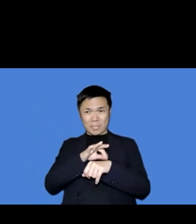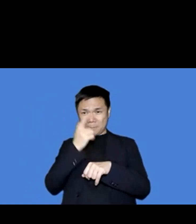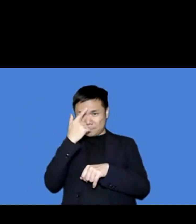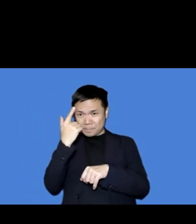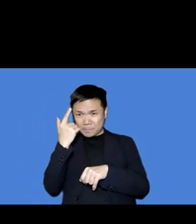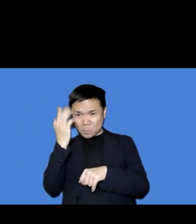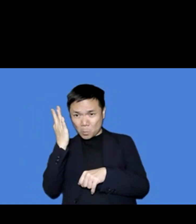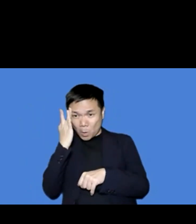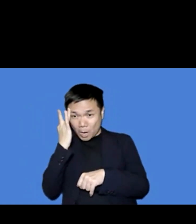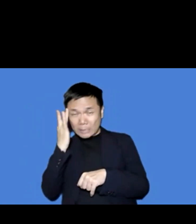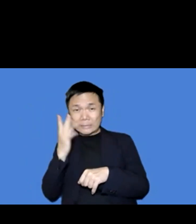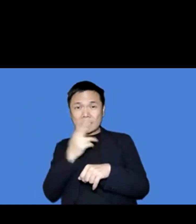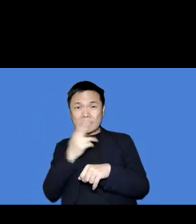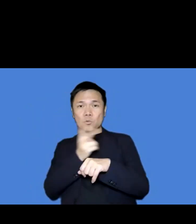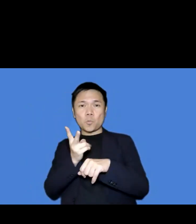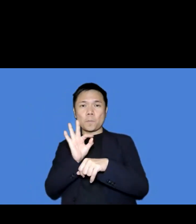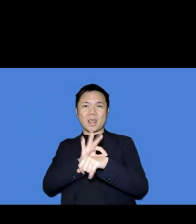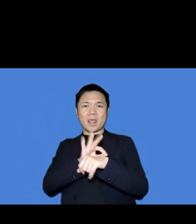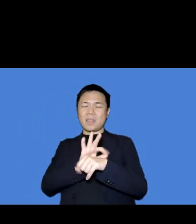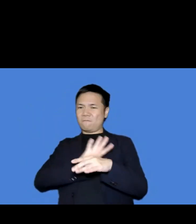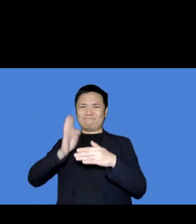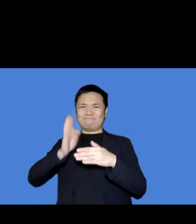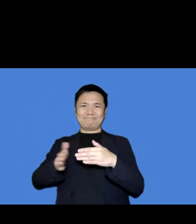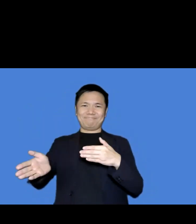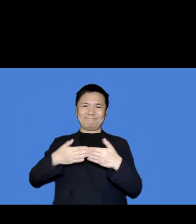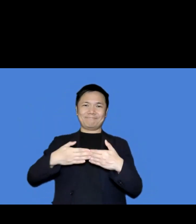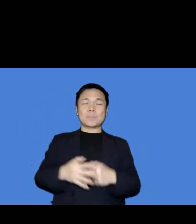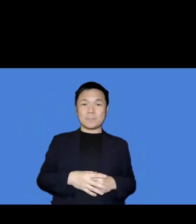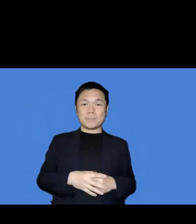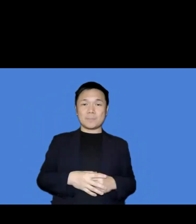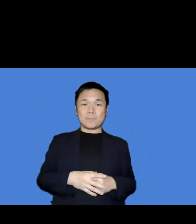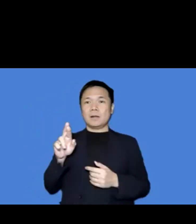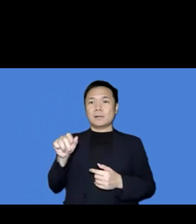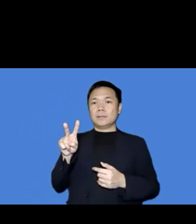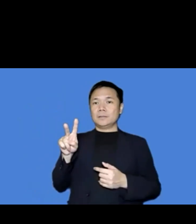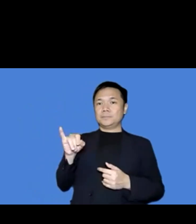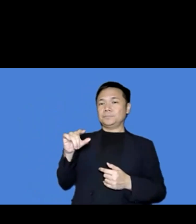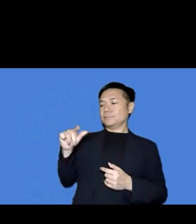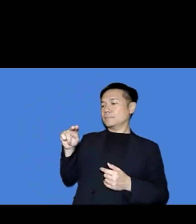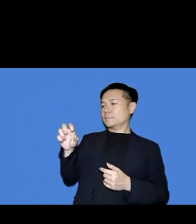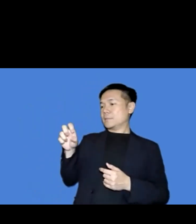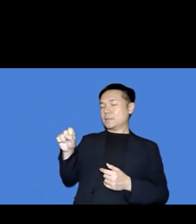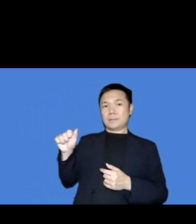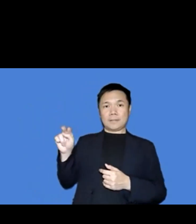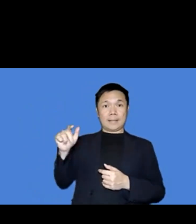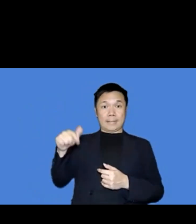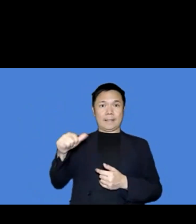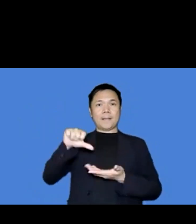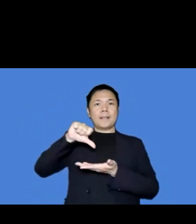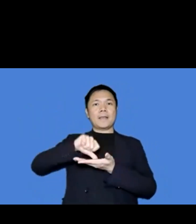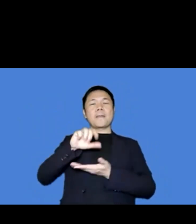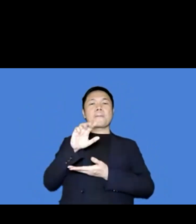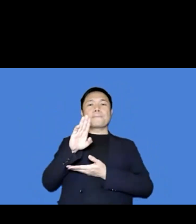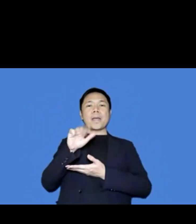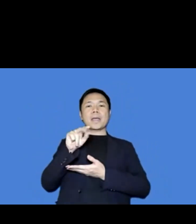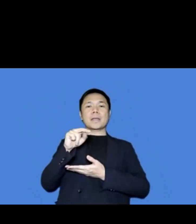time. Thank you. Yes, please. My name is Ravi Ganesan. I am based in India, Bangalore. And